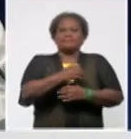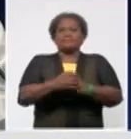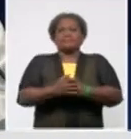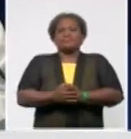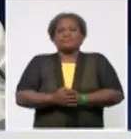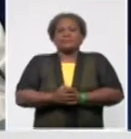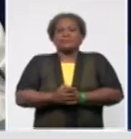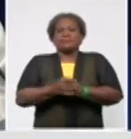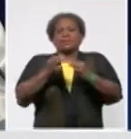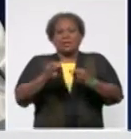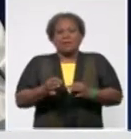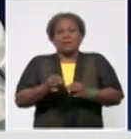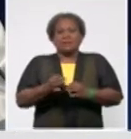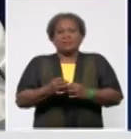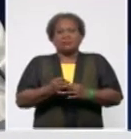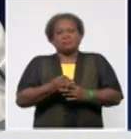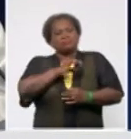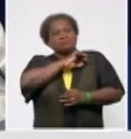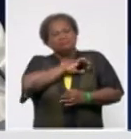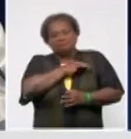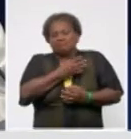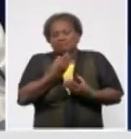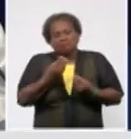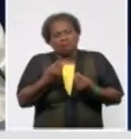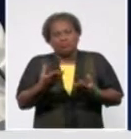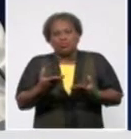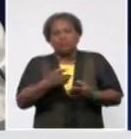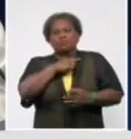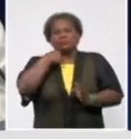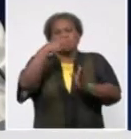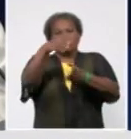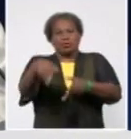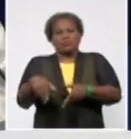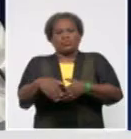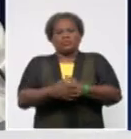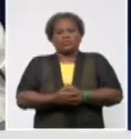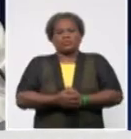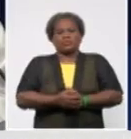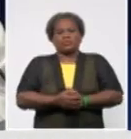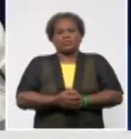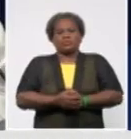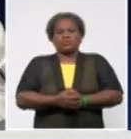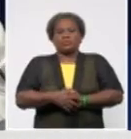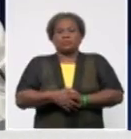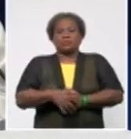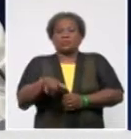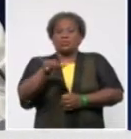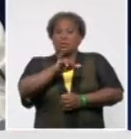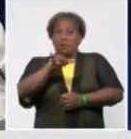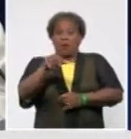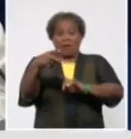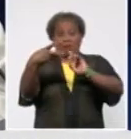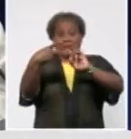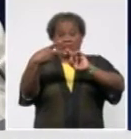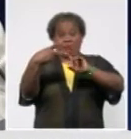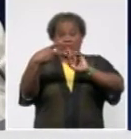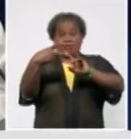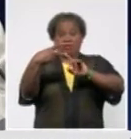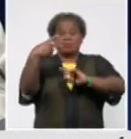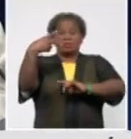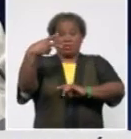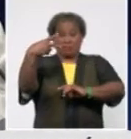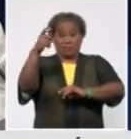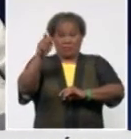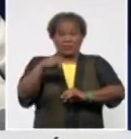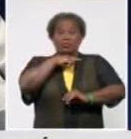favorably and unfortunately died yesterday despite the efforts of our specialists and treatment protocols. I